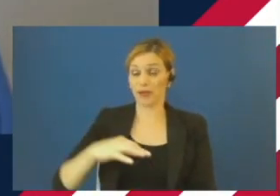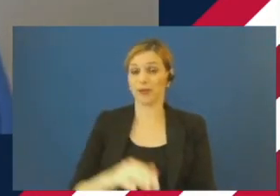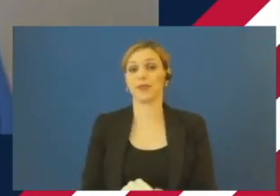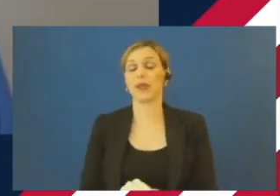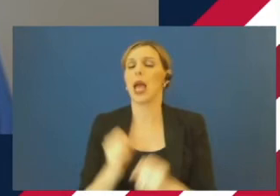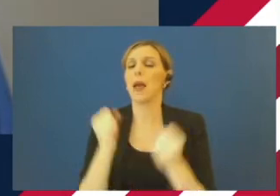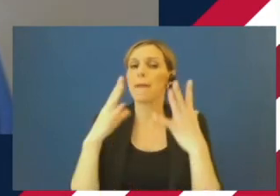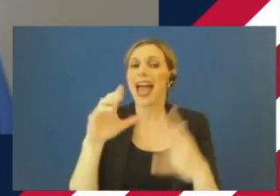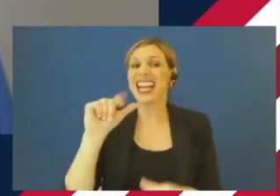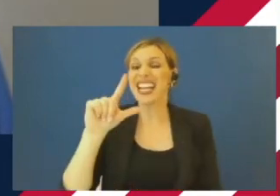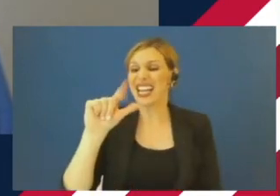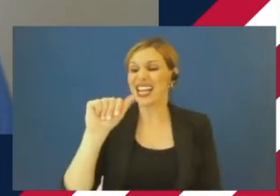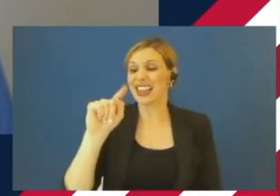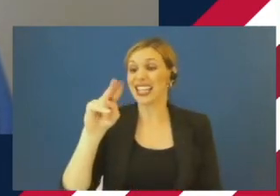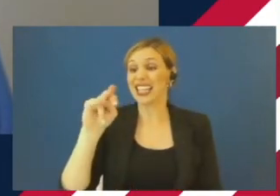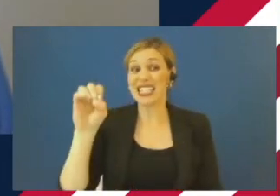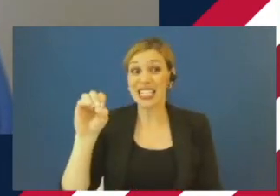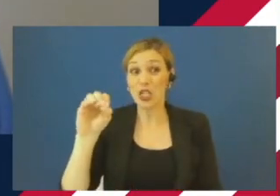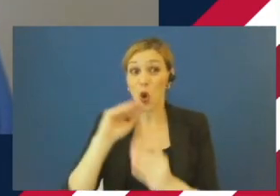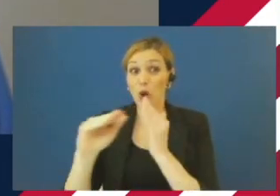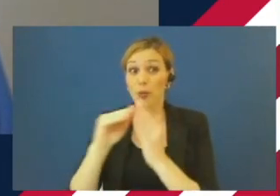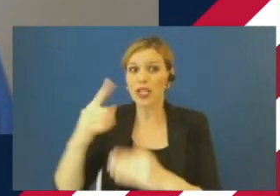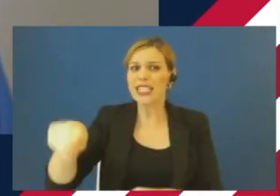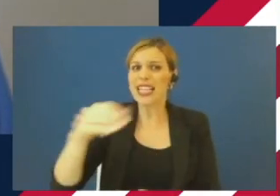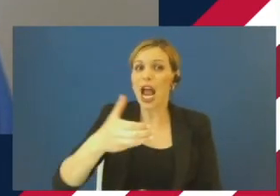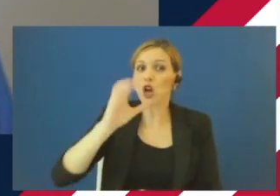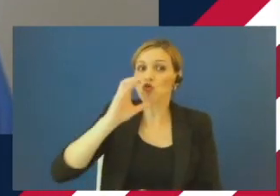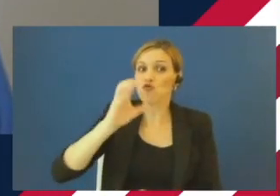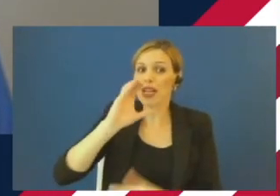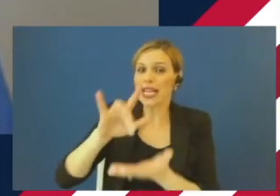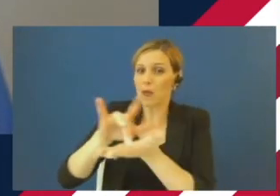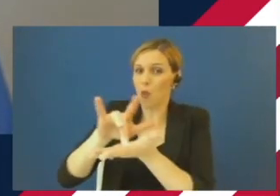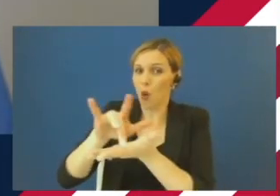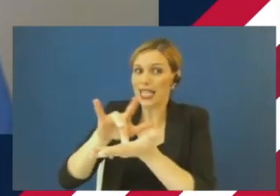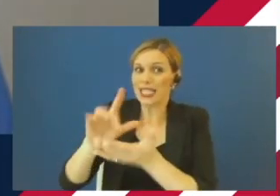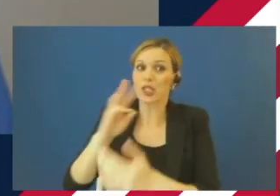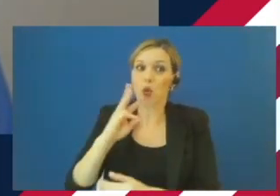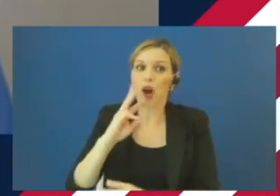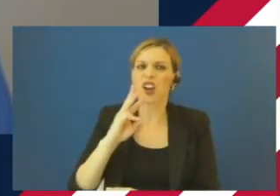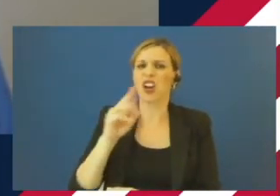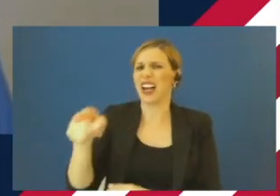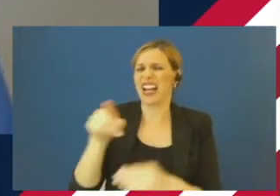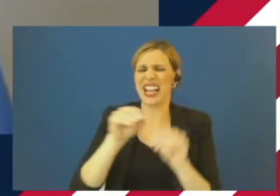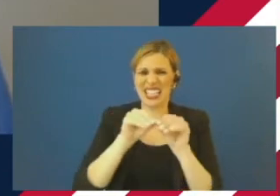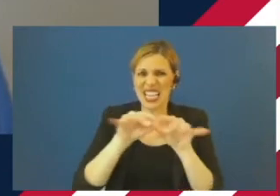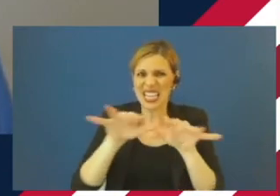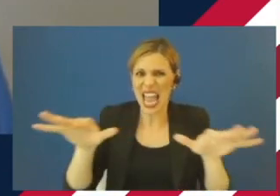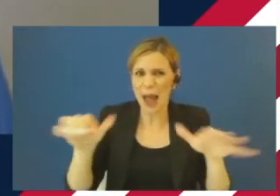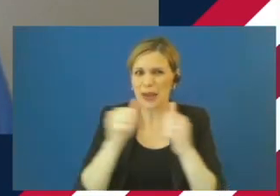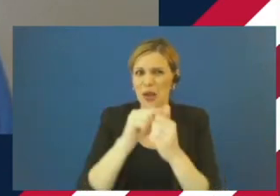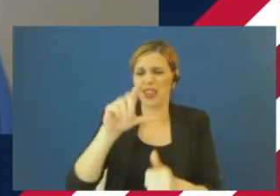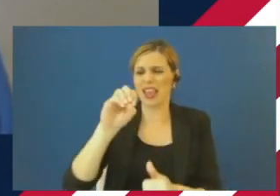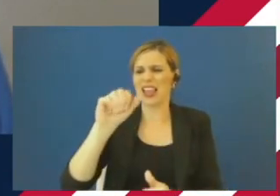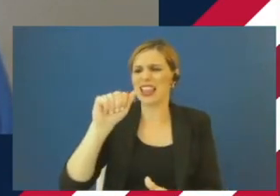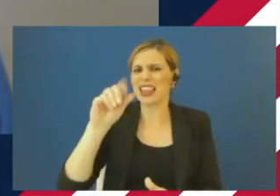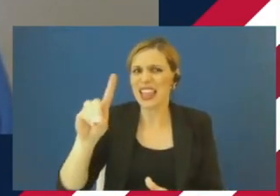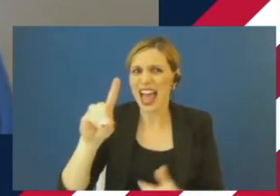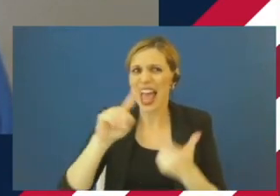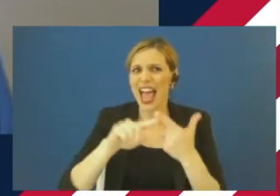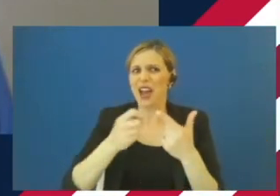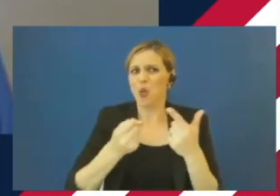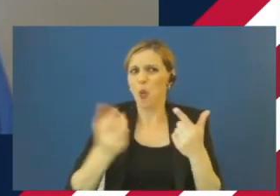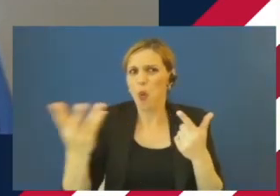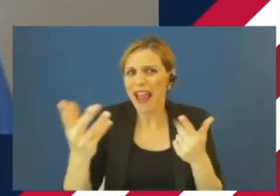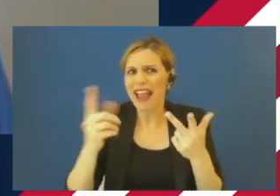drinking poisonous water every day, contaminated with lead, coal ash, microplastics, fracking wastewater, PFAS,